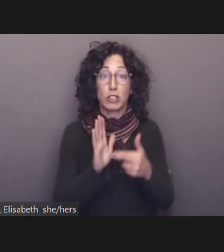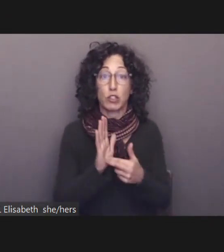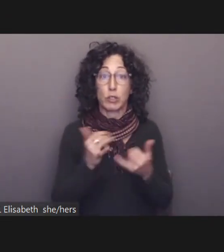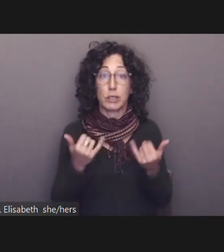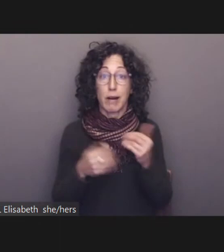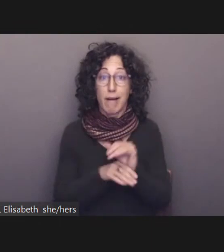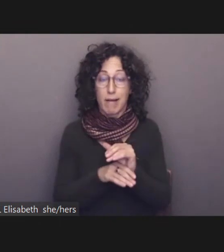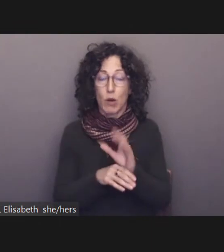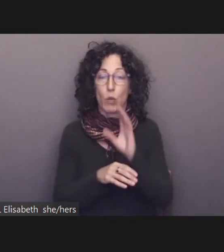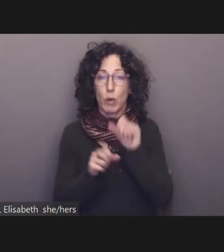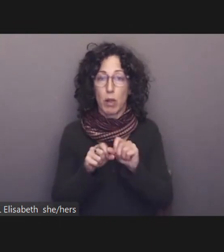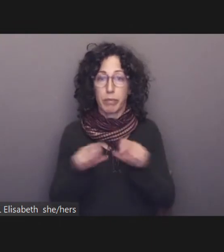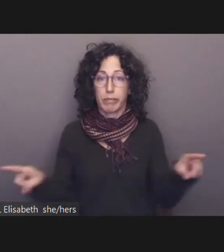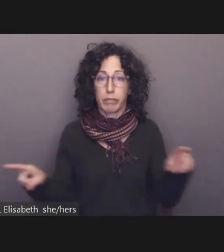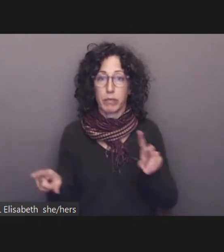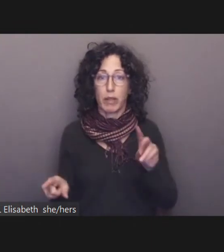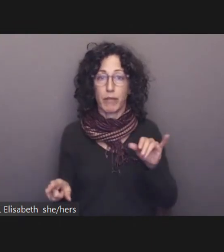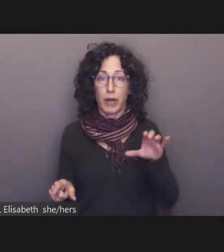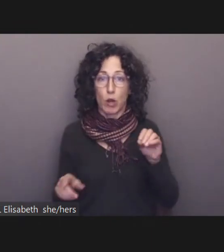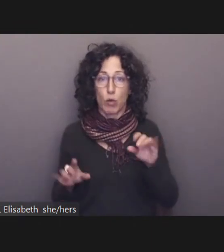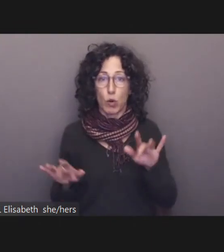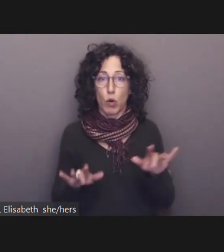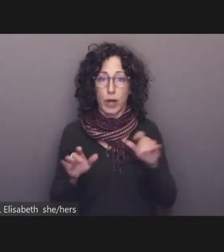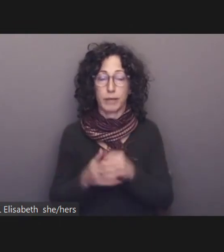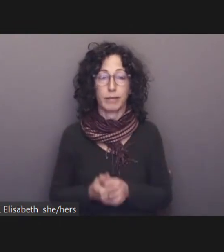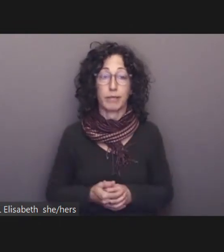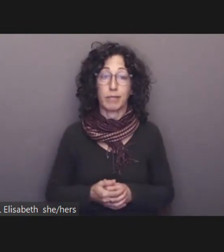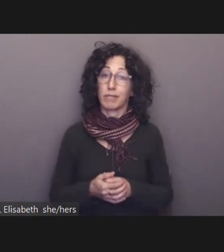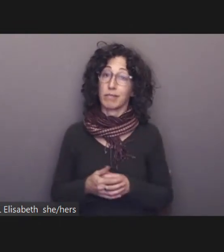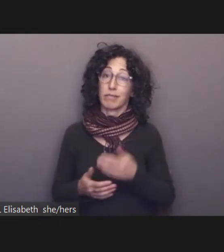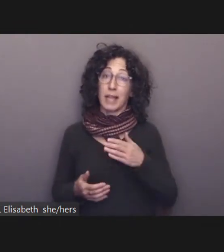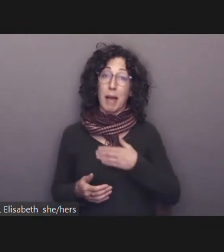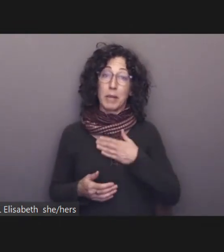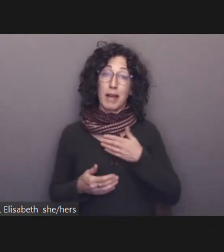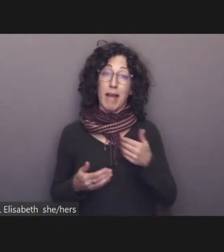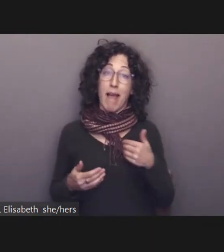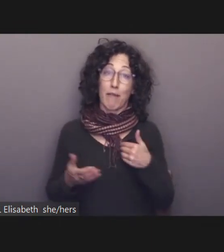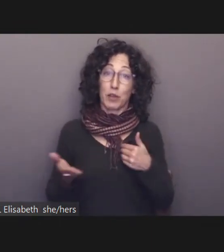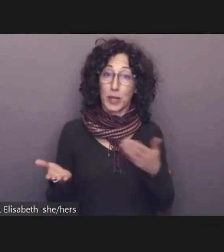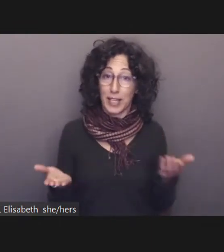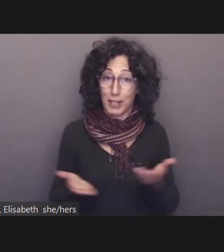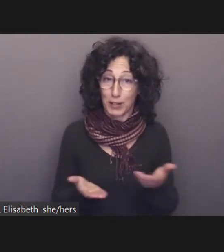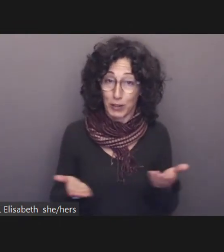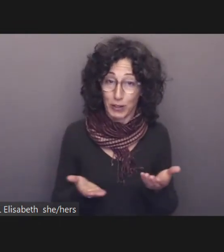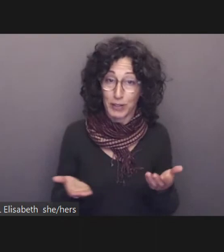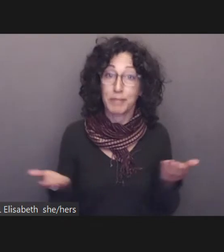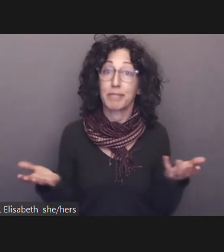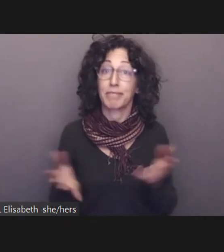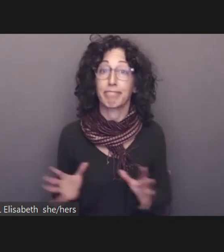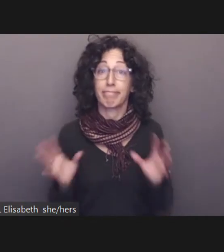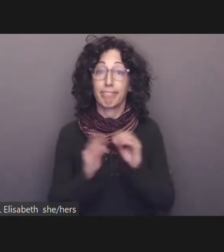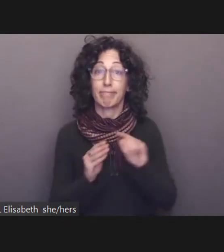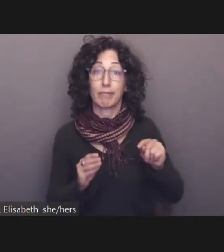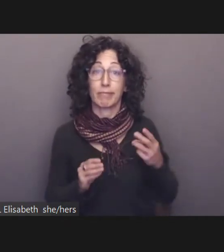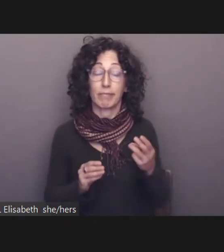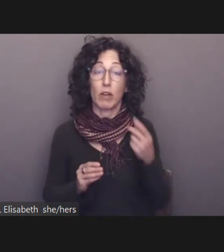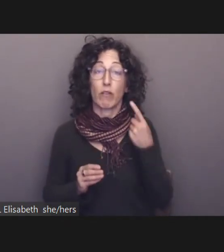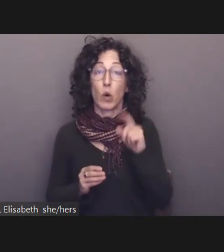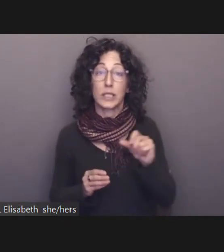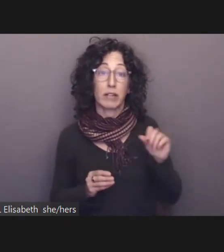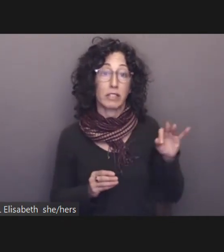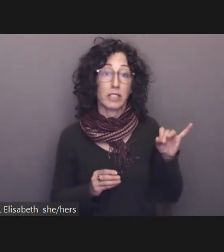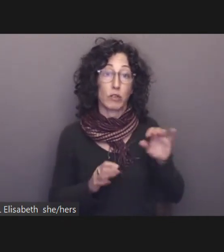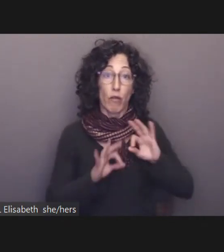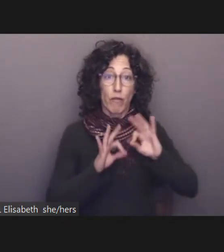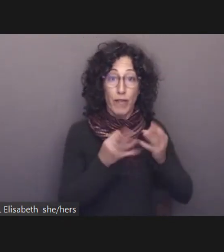over. We are so glad to have you all join us tonight for a town hall for San Francisco families and